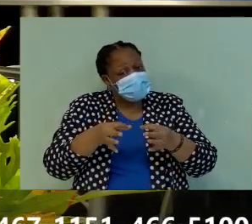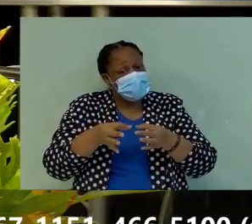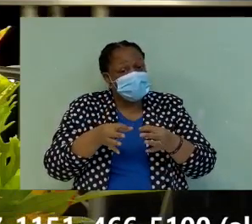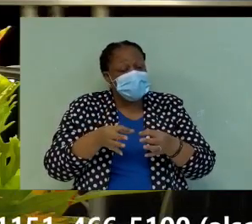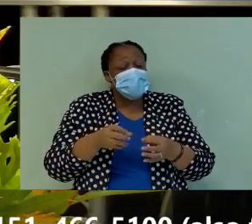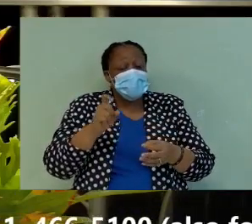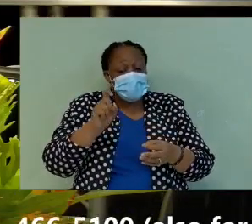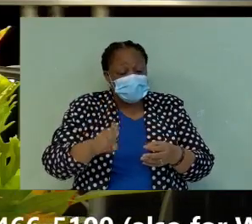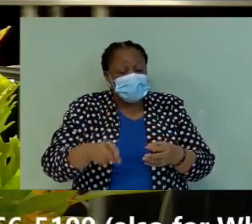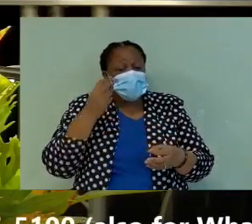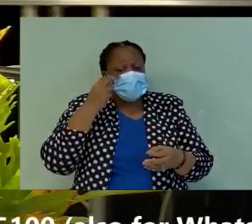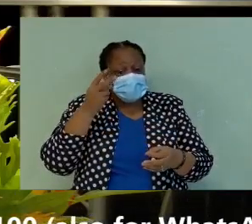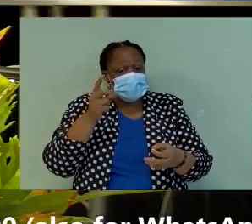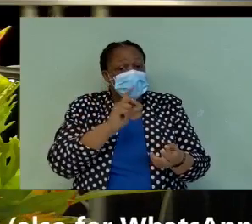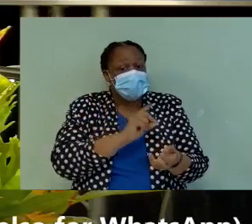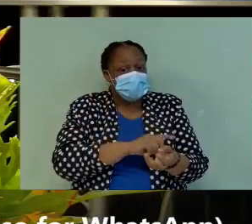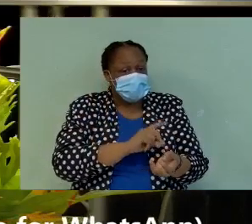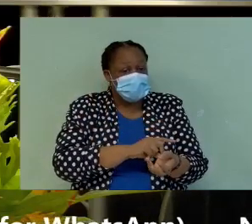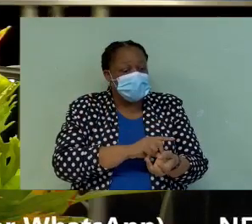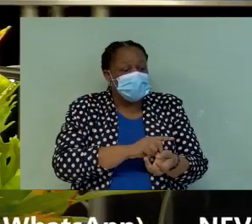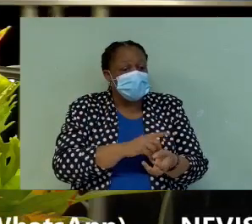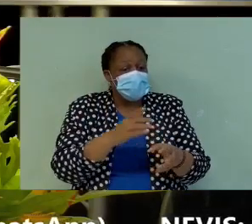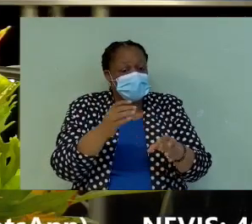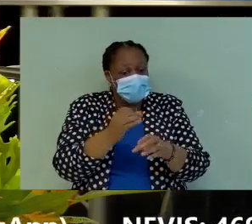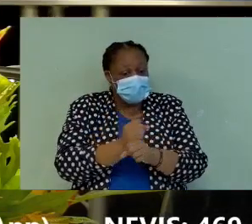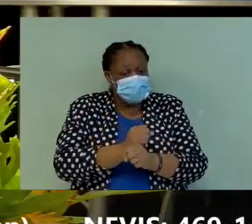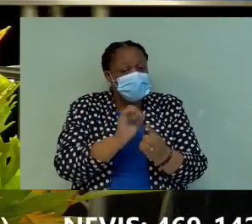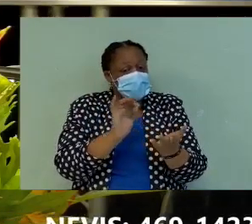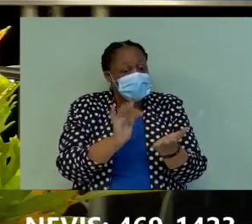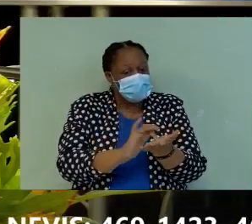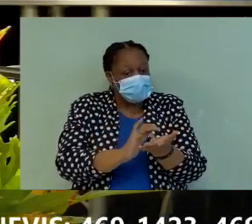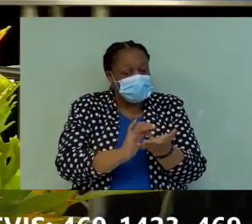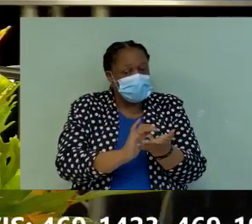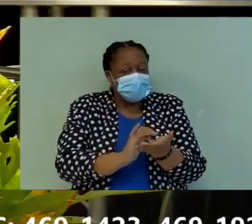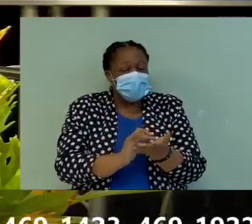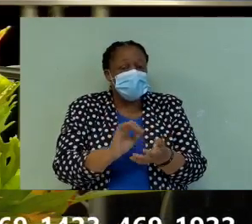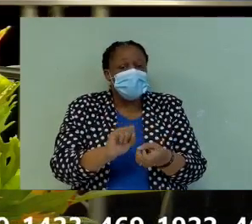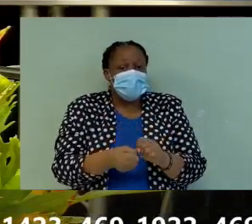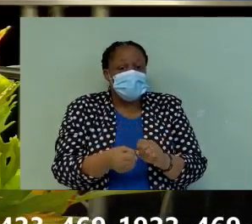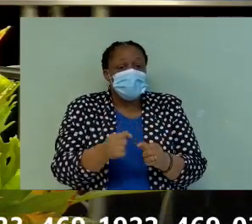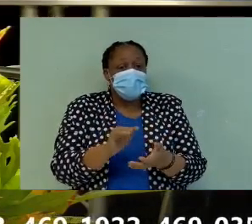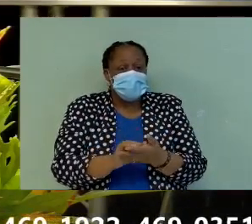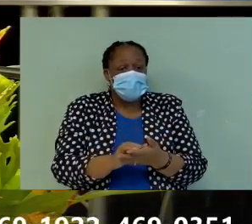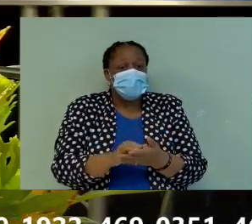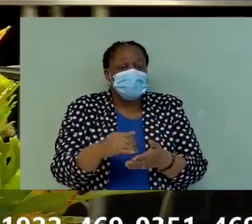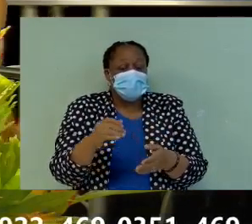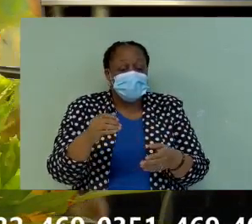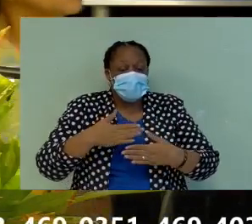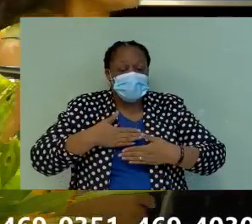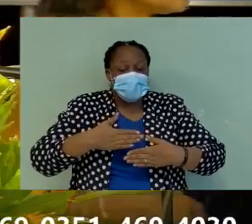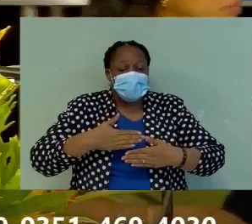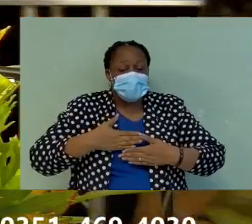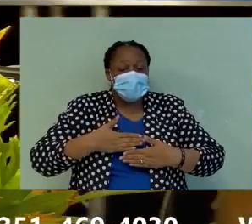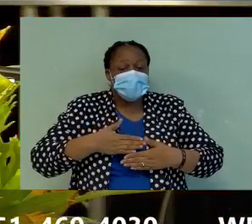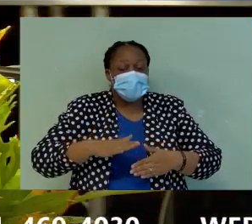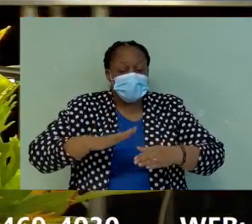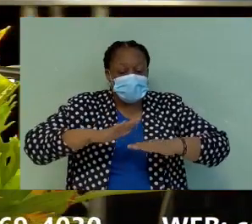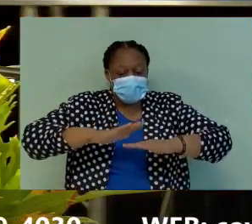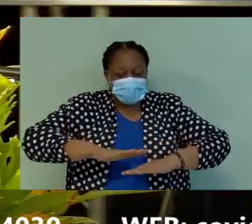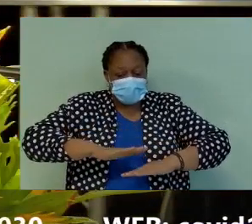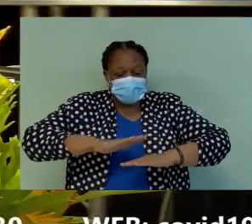see your physician. You need to take your medication such that your asthma will be under control. Thank you.